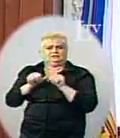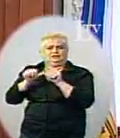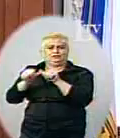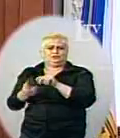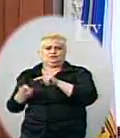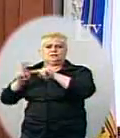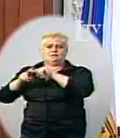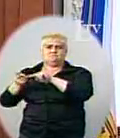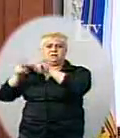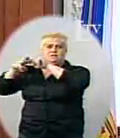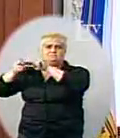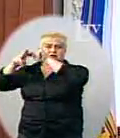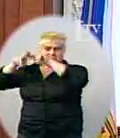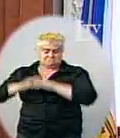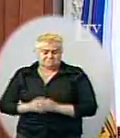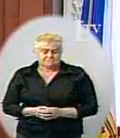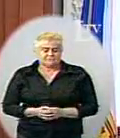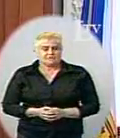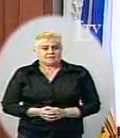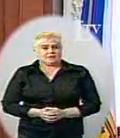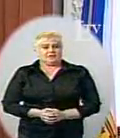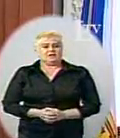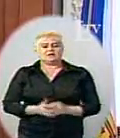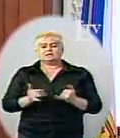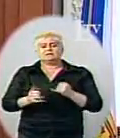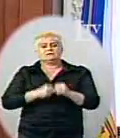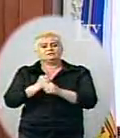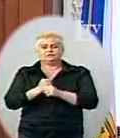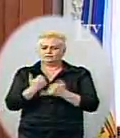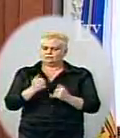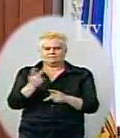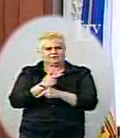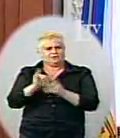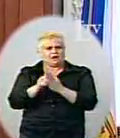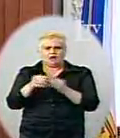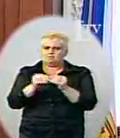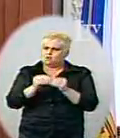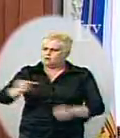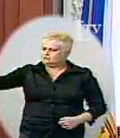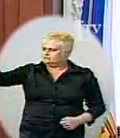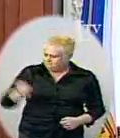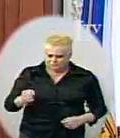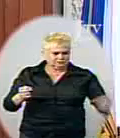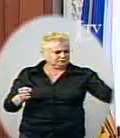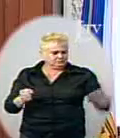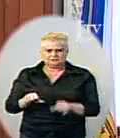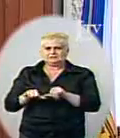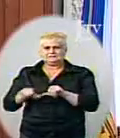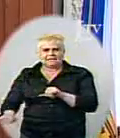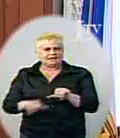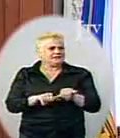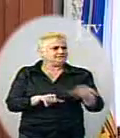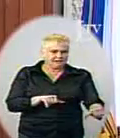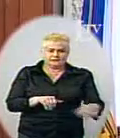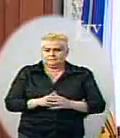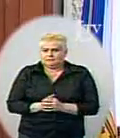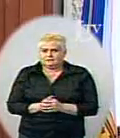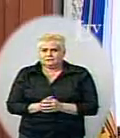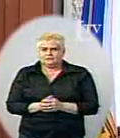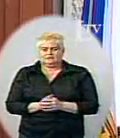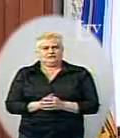it will focus further on procurement. The province spends $1 billion a